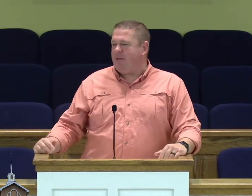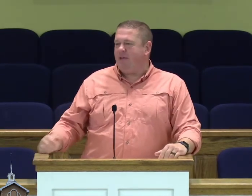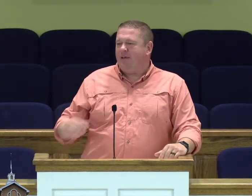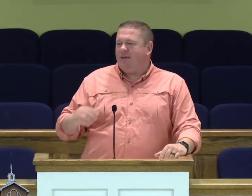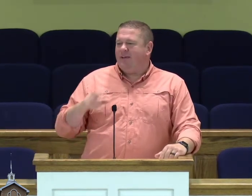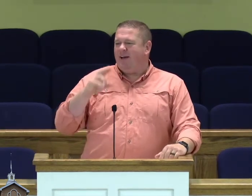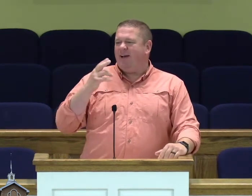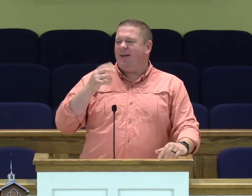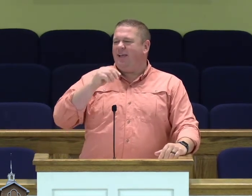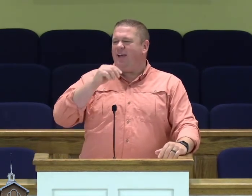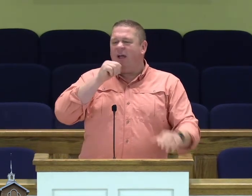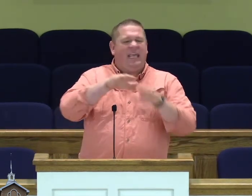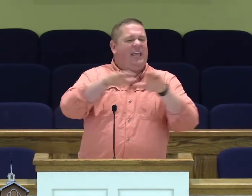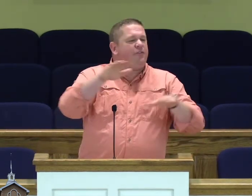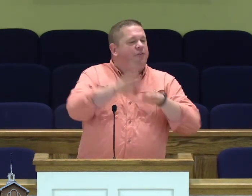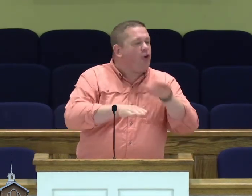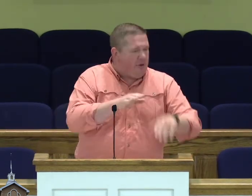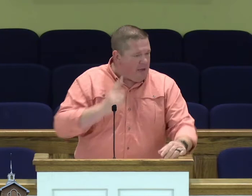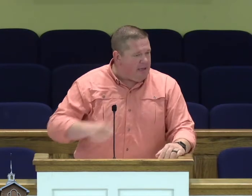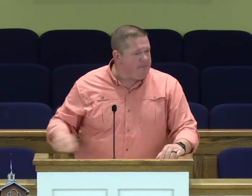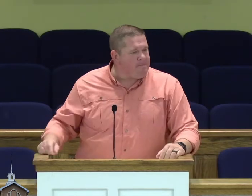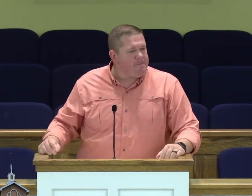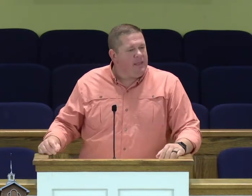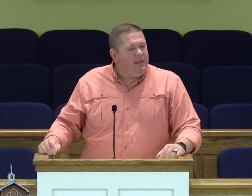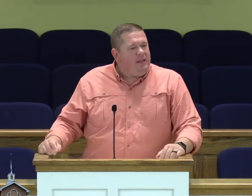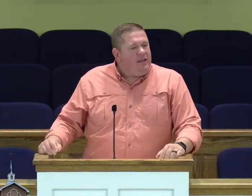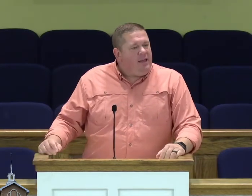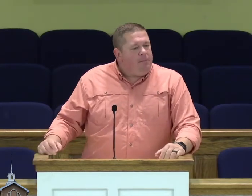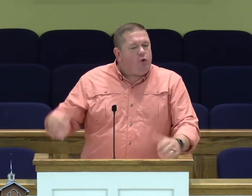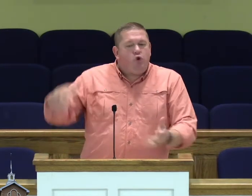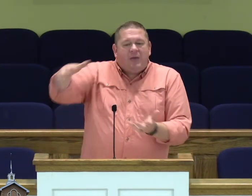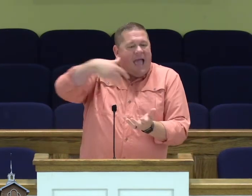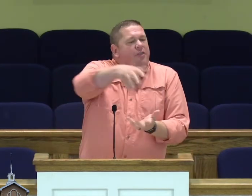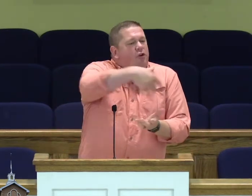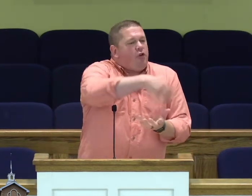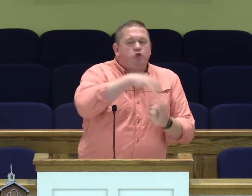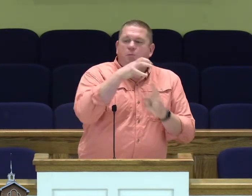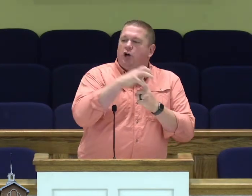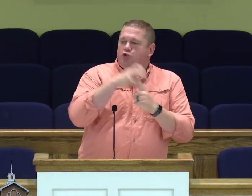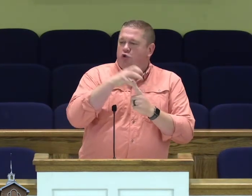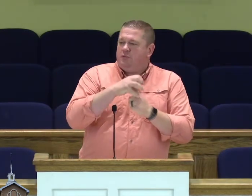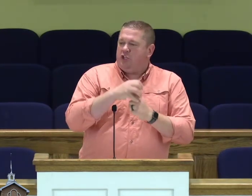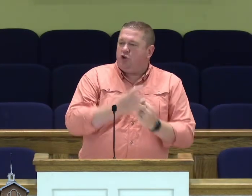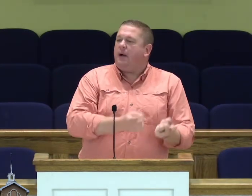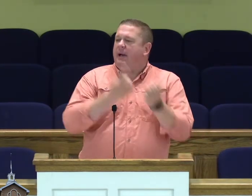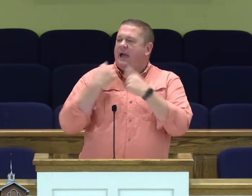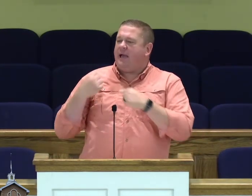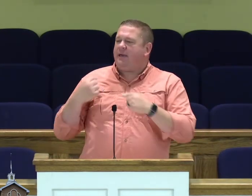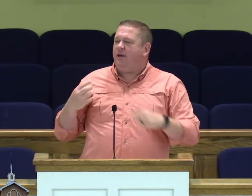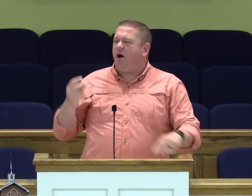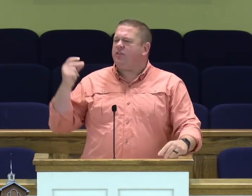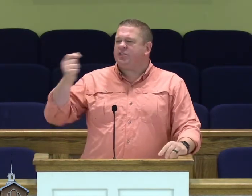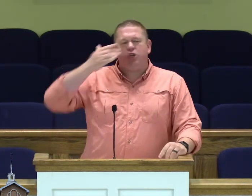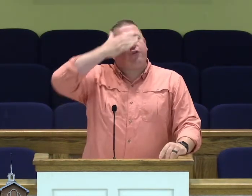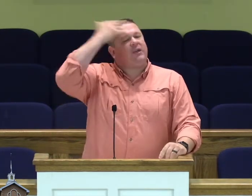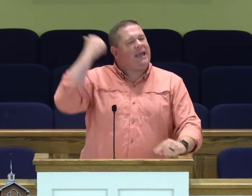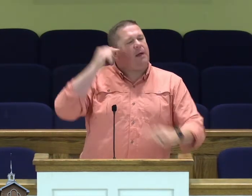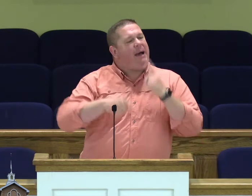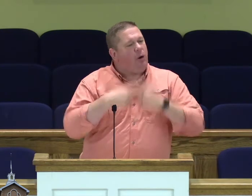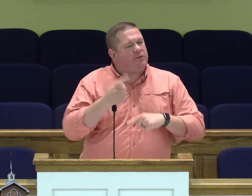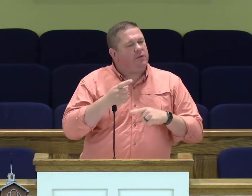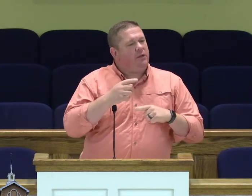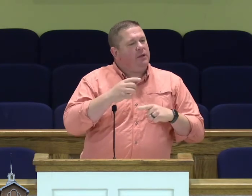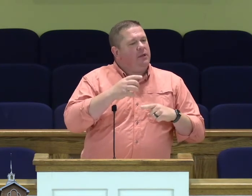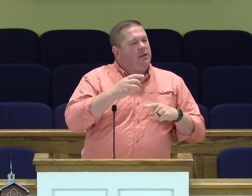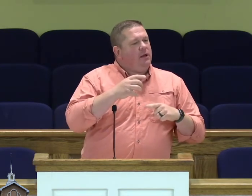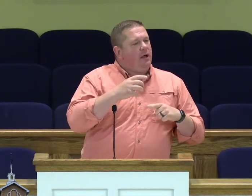maybe uneven footing, right? But when you gather those mushrooms and you come back, all of a sudden you forget